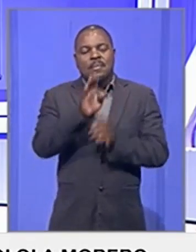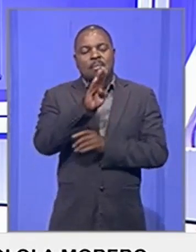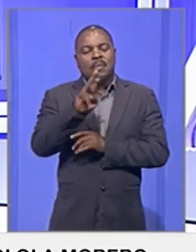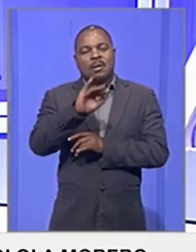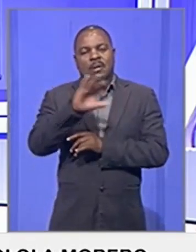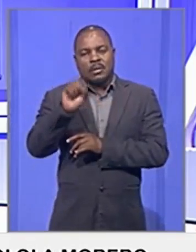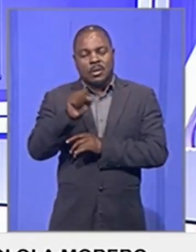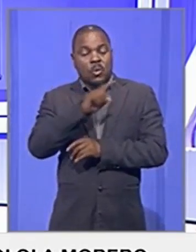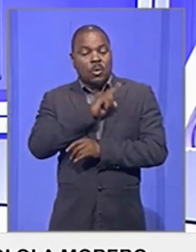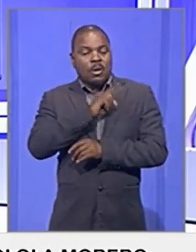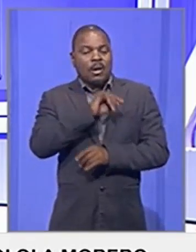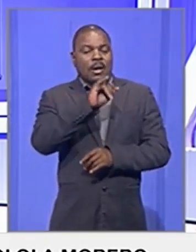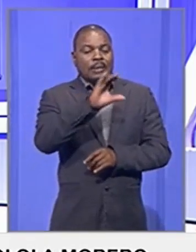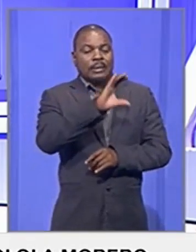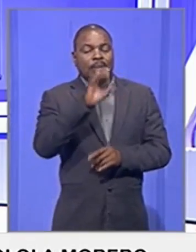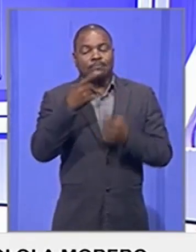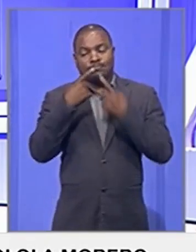a leboga.